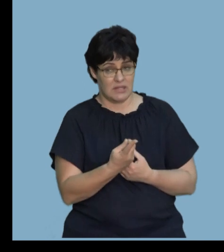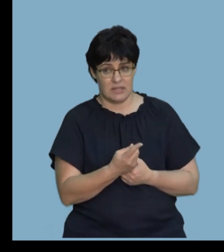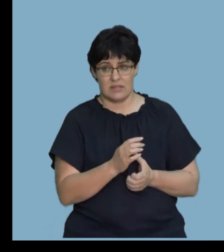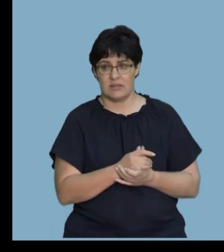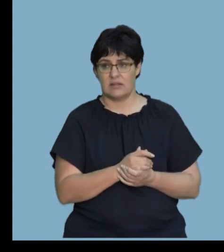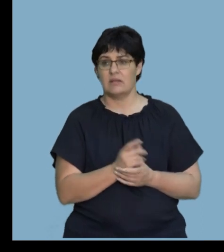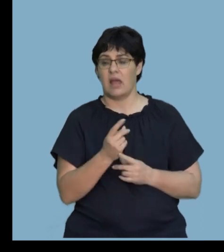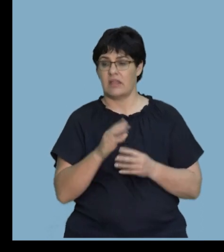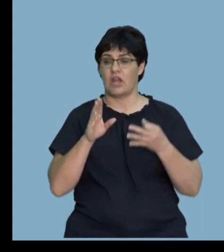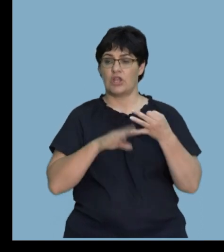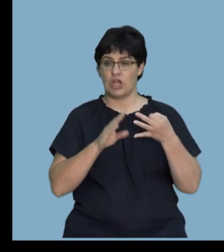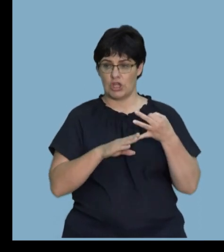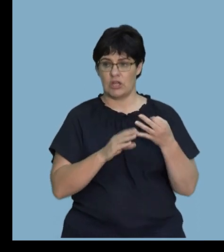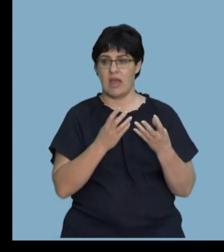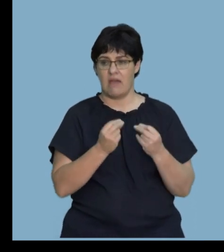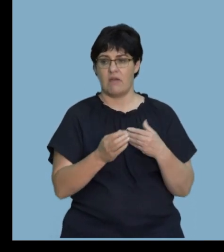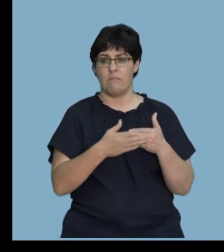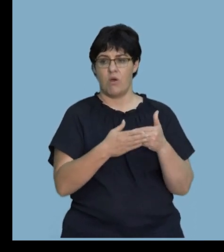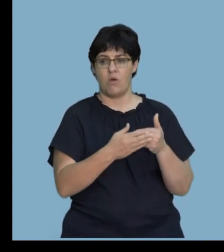on the third one, we've got another,